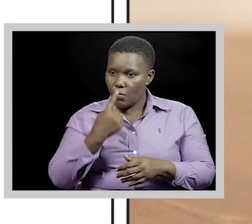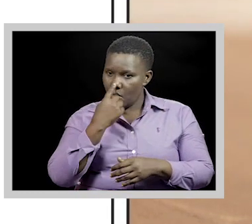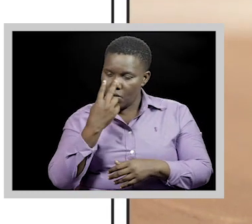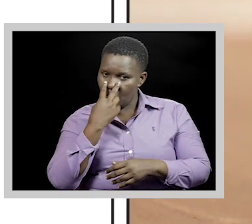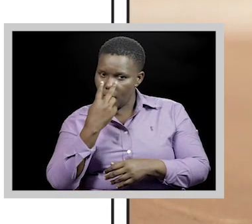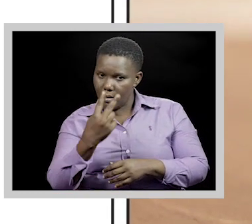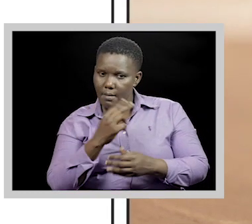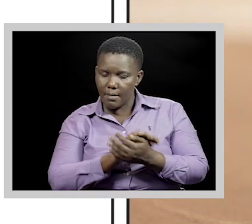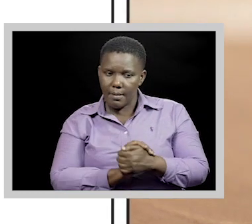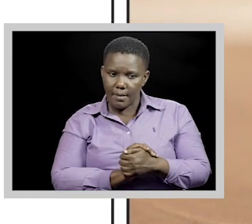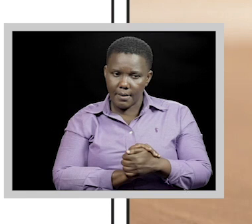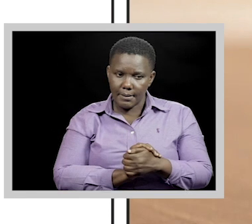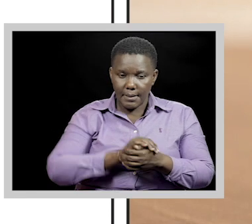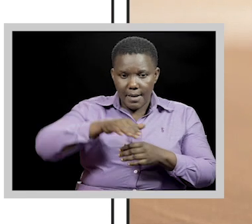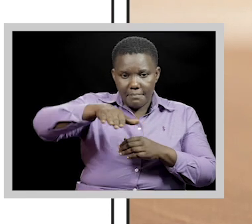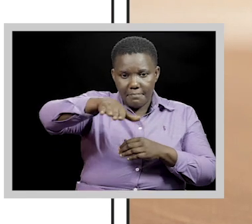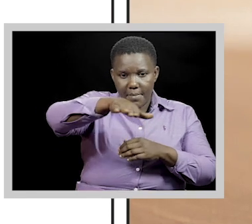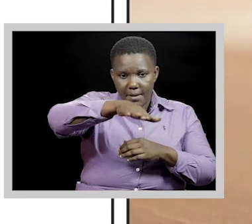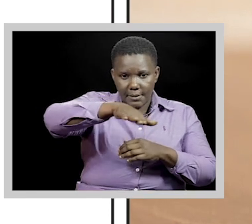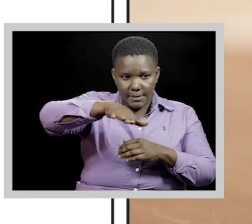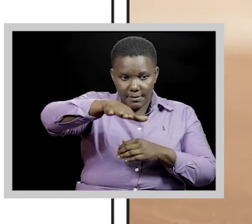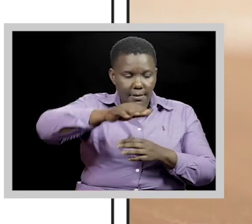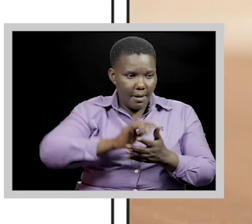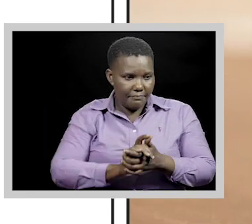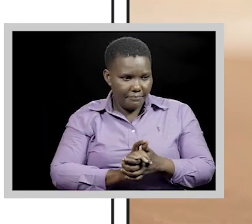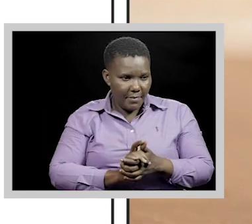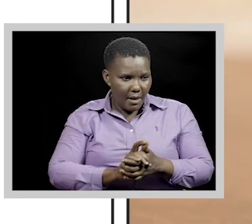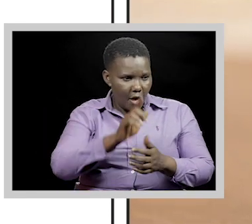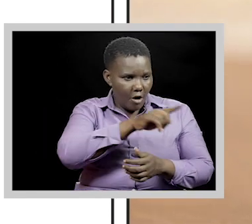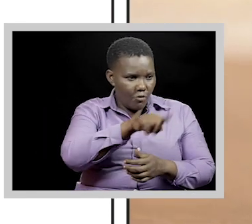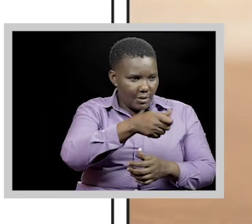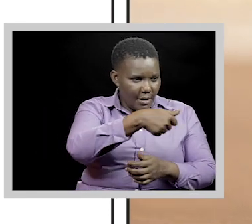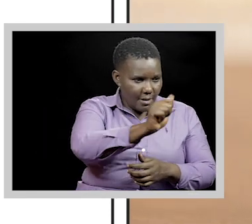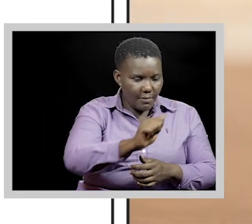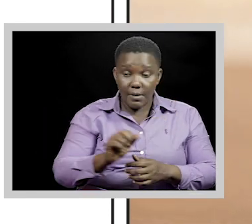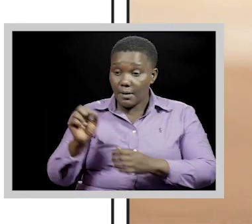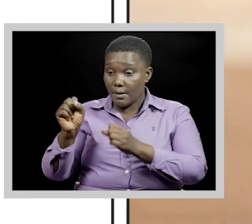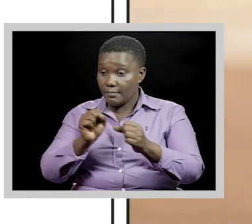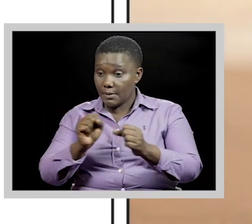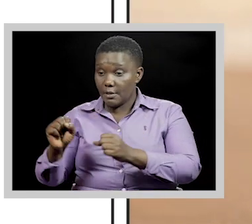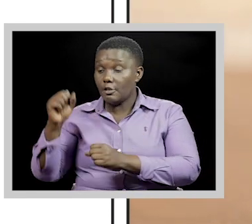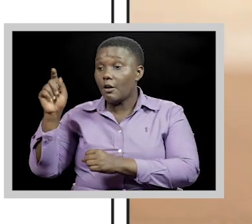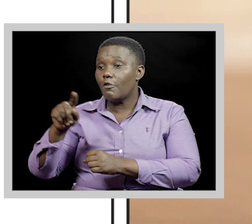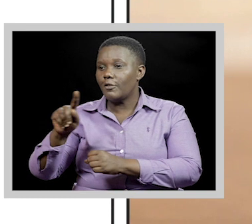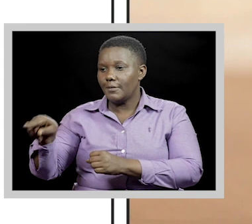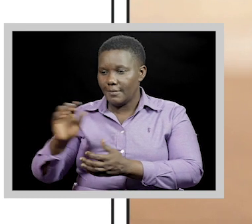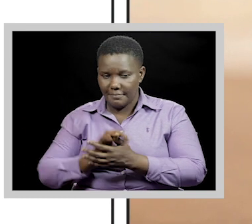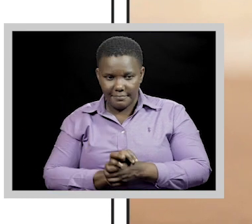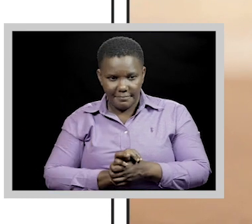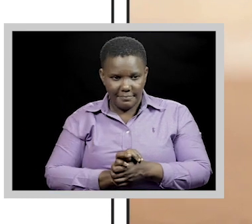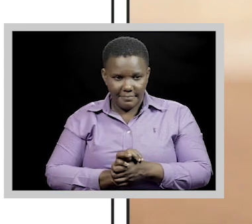Proportionality by reference to the circumstances of both the offense and the offender.